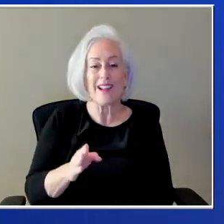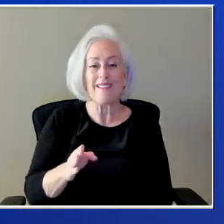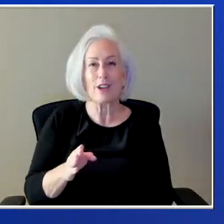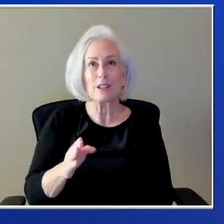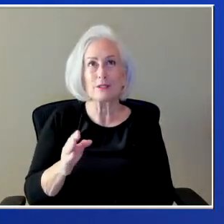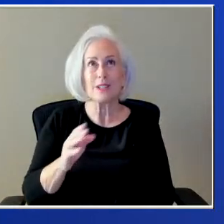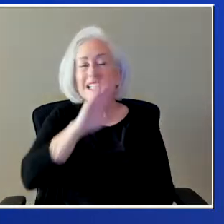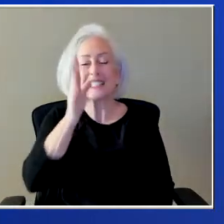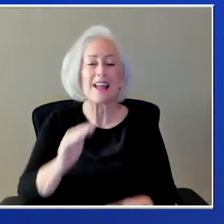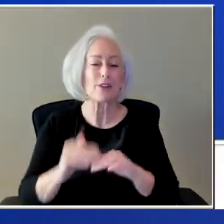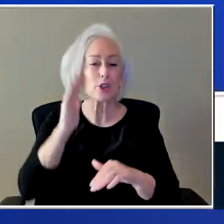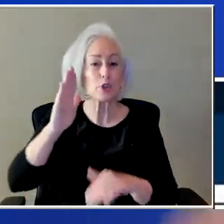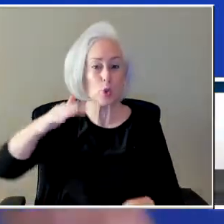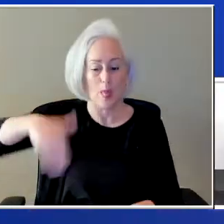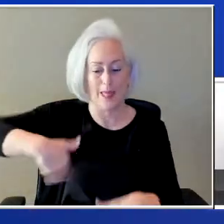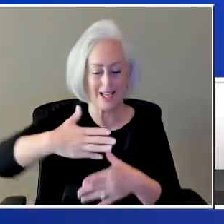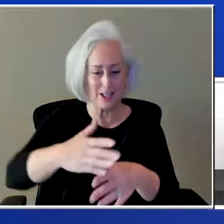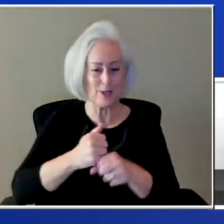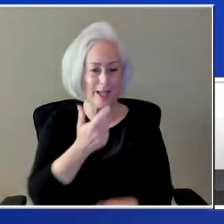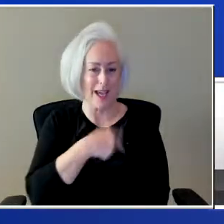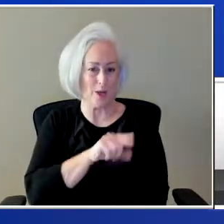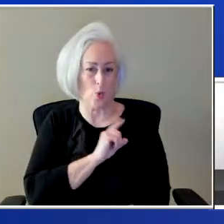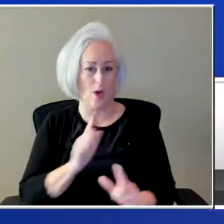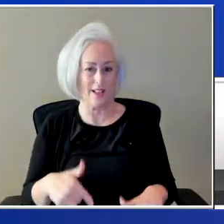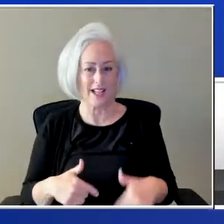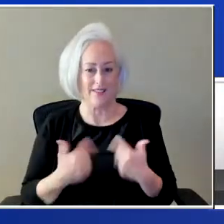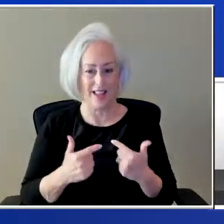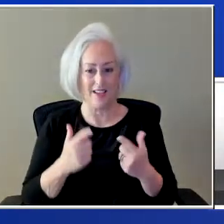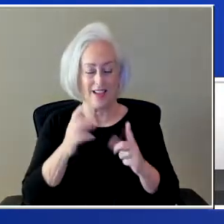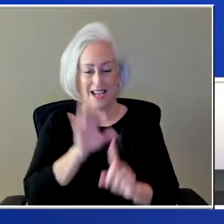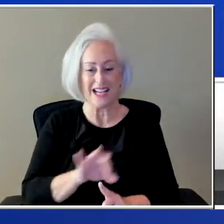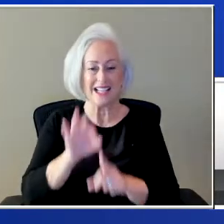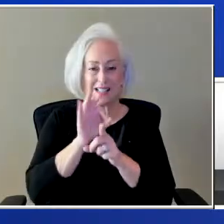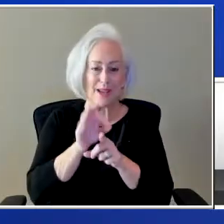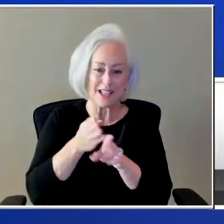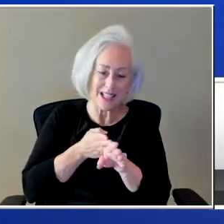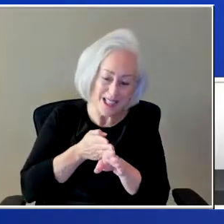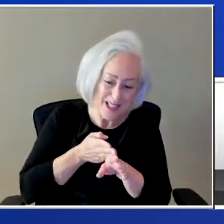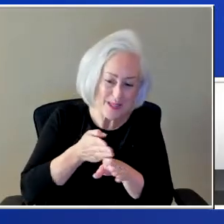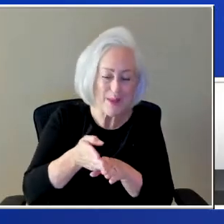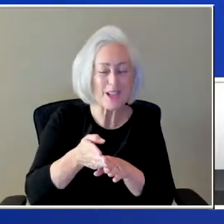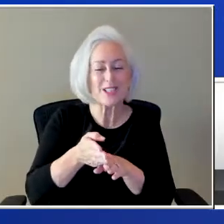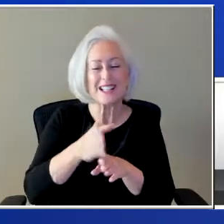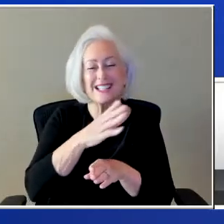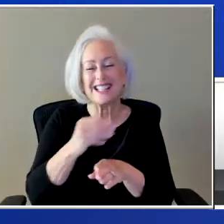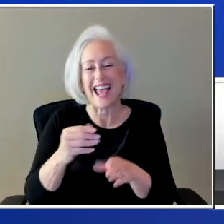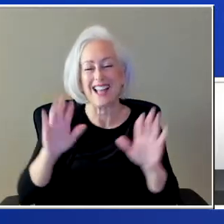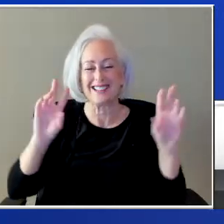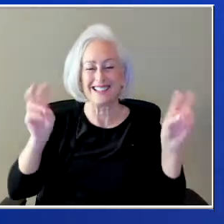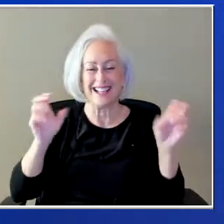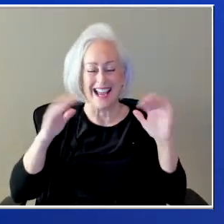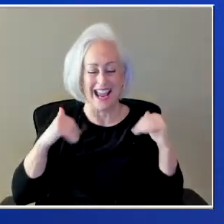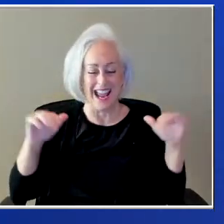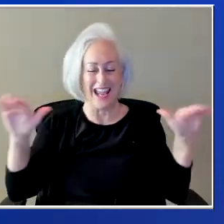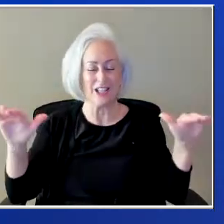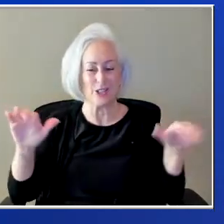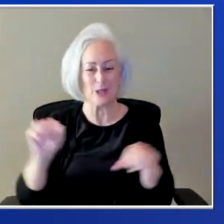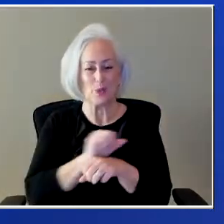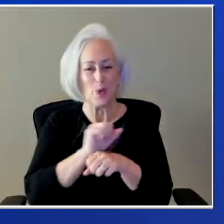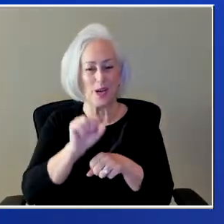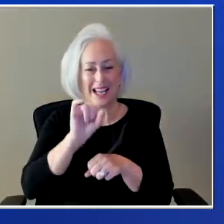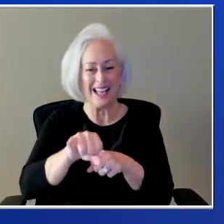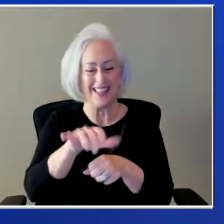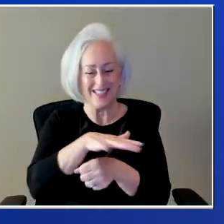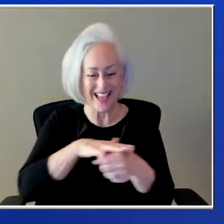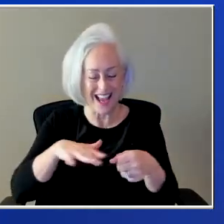of life back, especially when there's specialists and angels in the field that can do this for you and that are willing to do this for you. That,